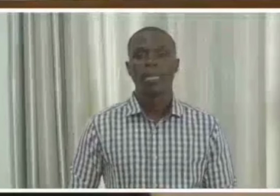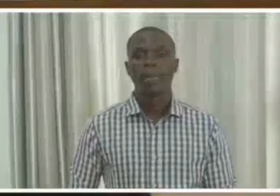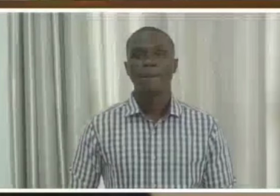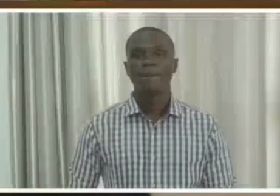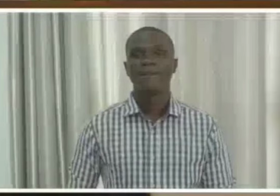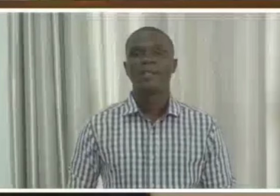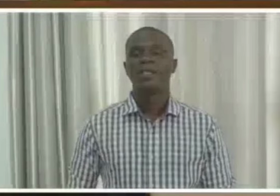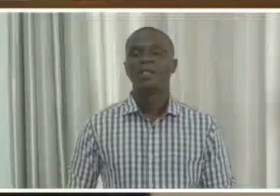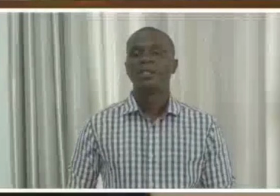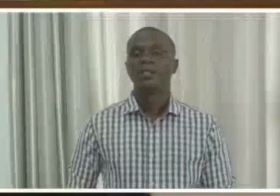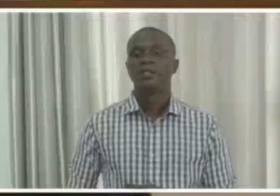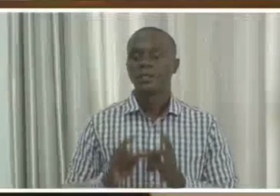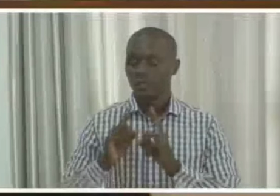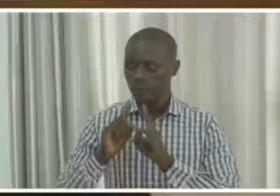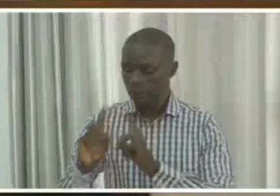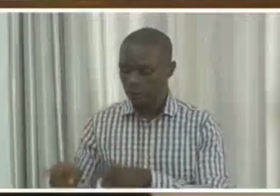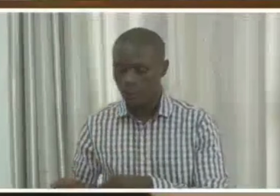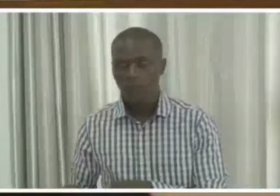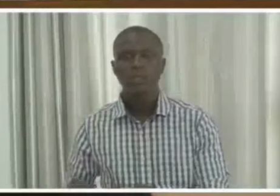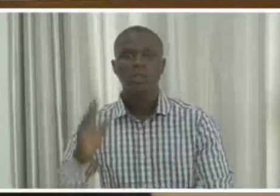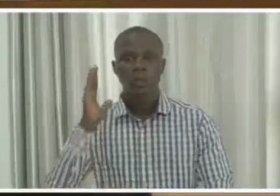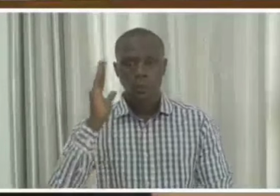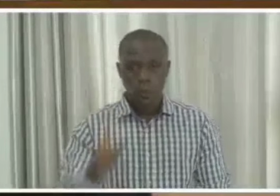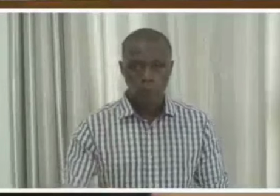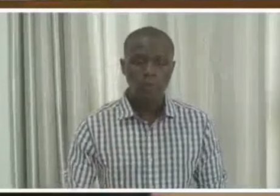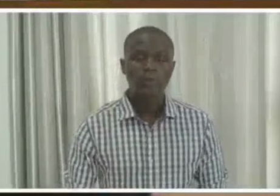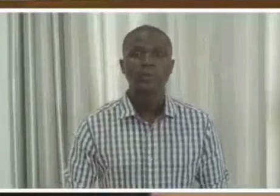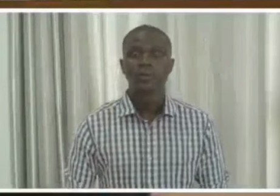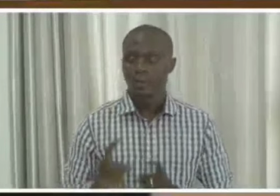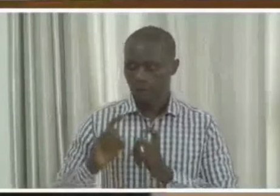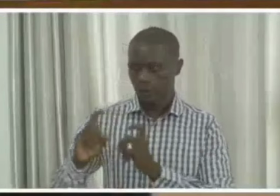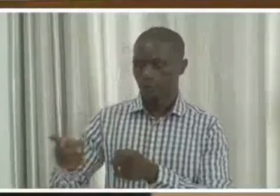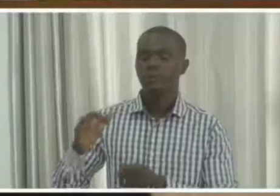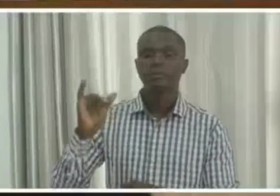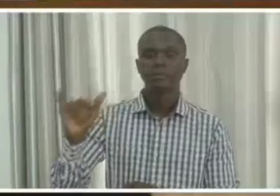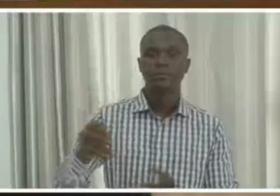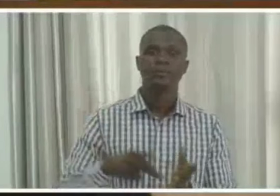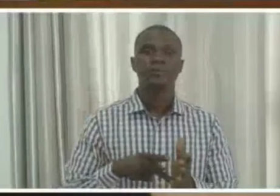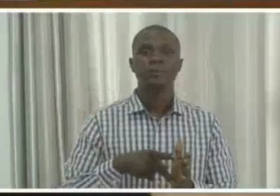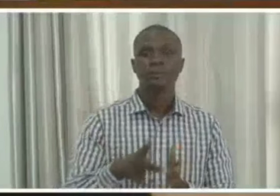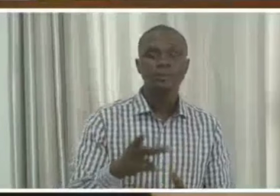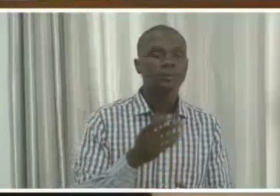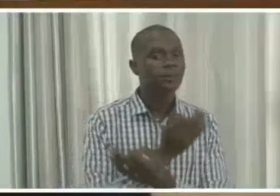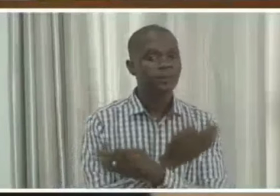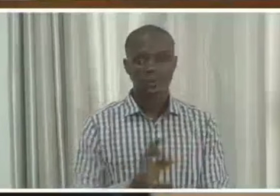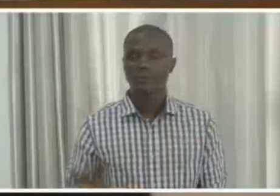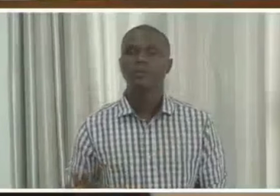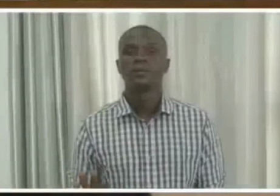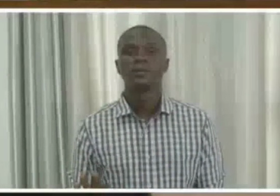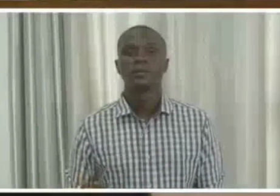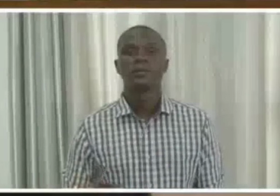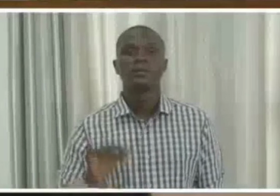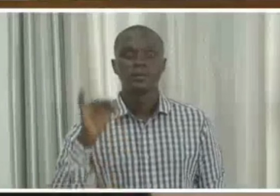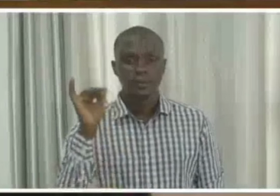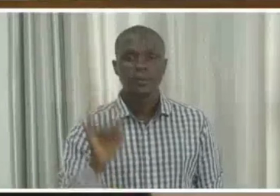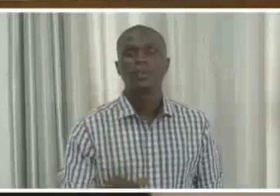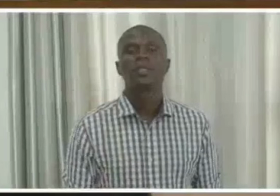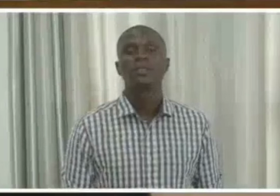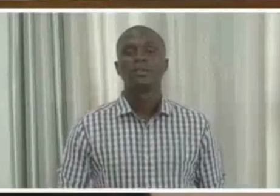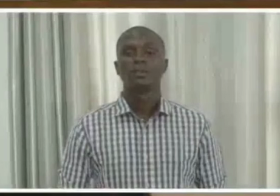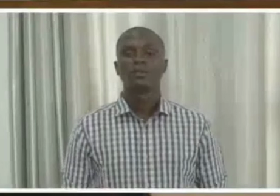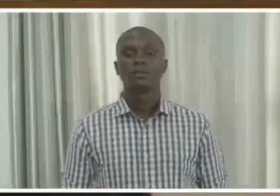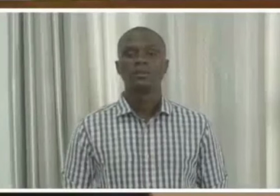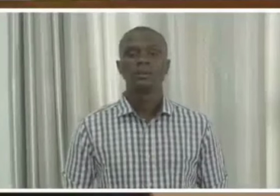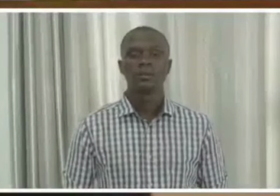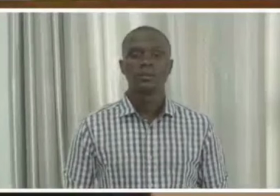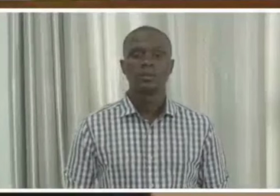government officials then, for sustainable development, law and policy. So that's a big plus. Also, I